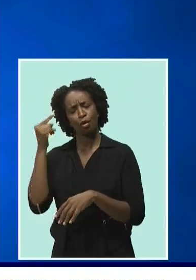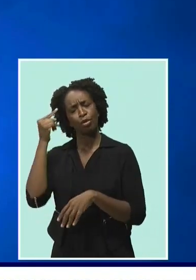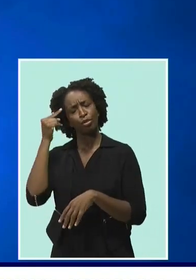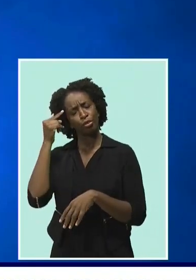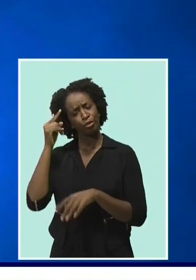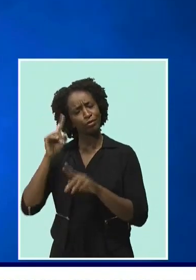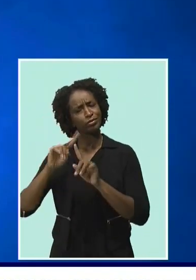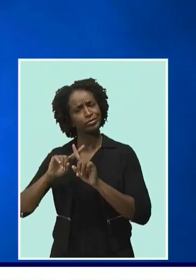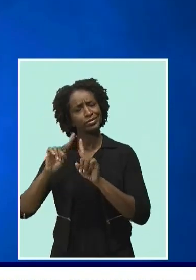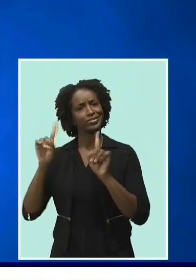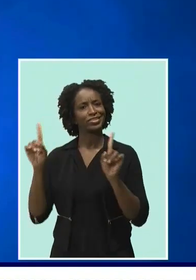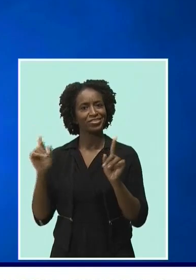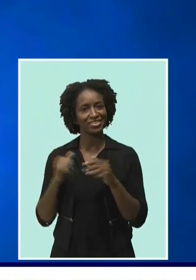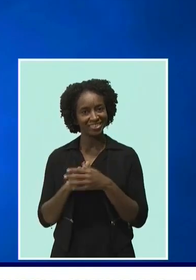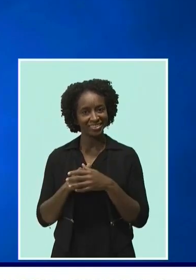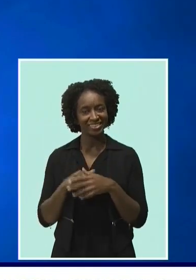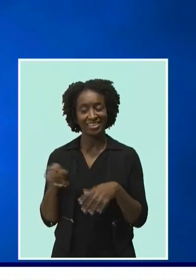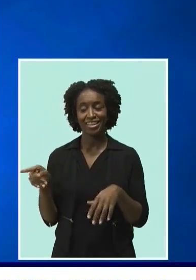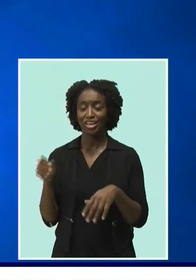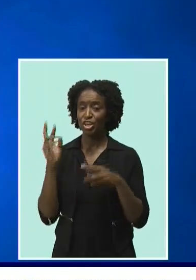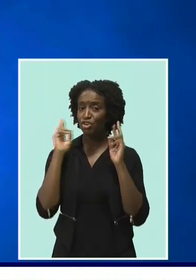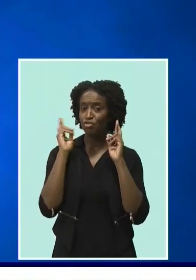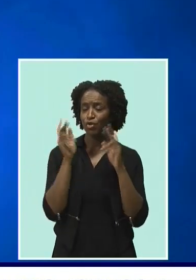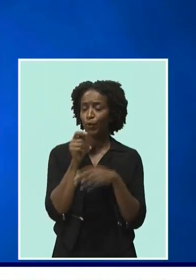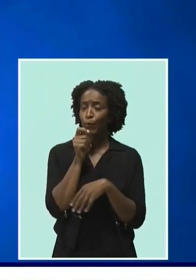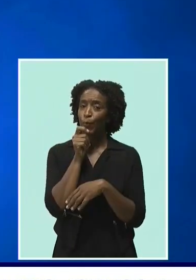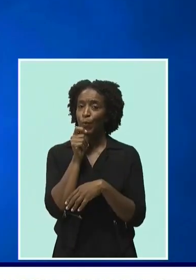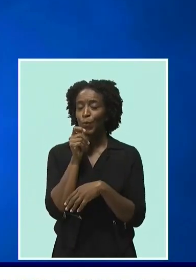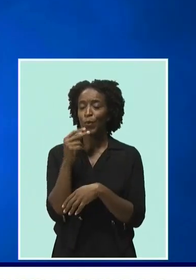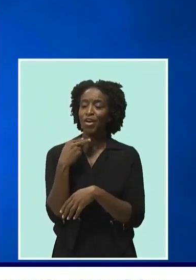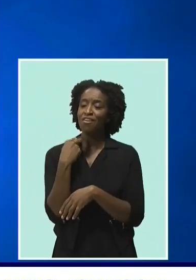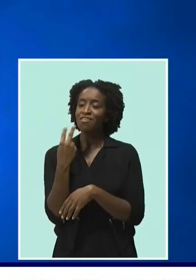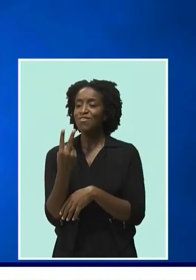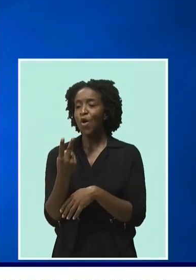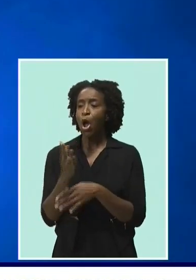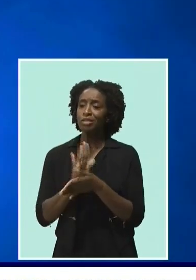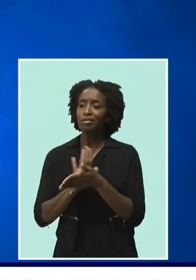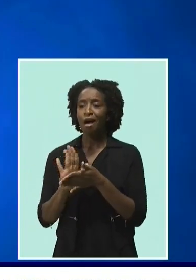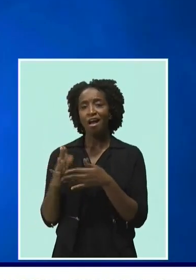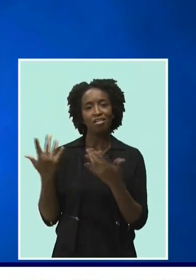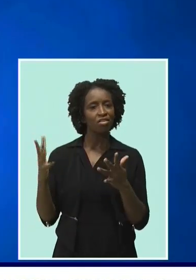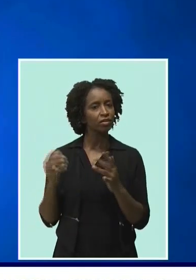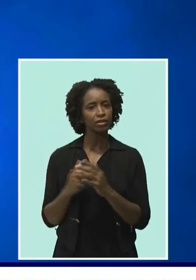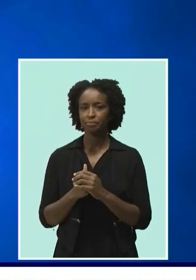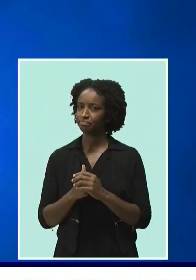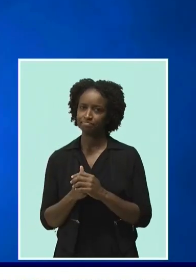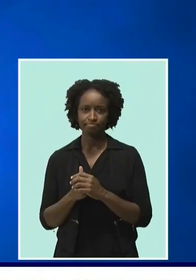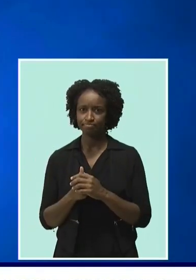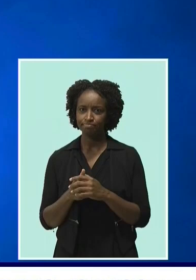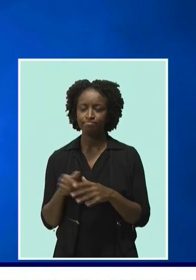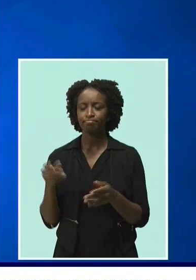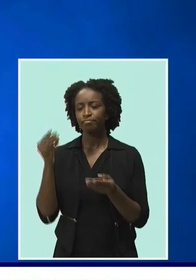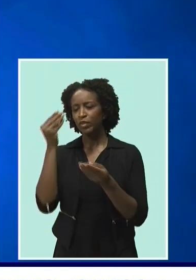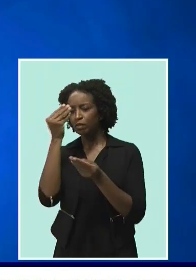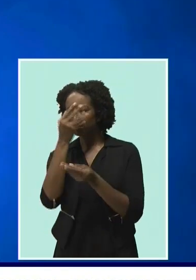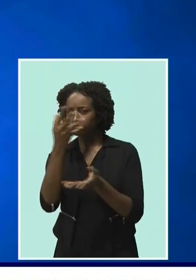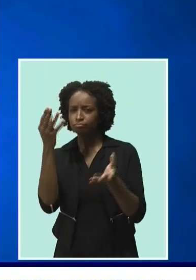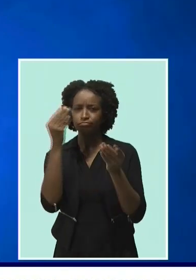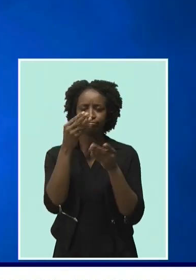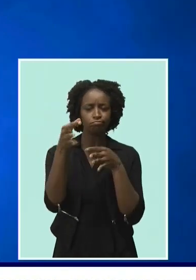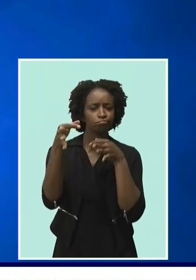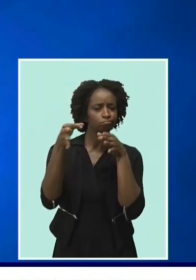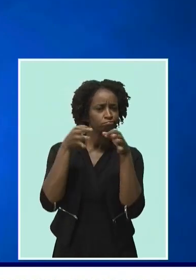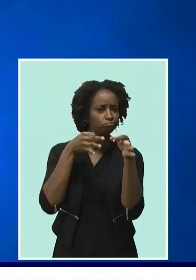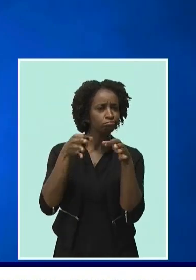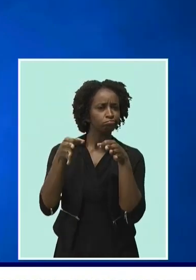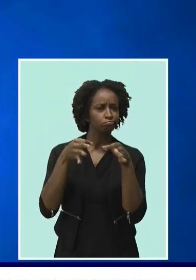Broadcasting is more than a good voice. It is the ability to communicate effectively, depending on time and place, switching